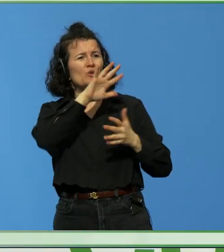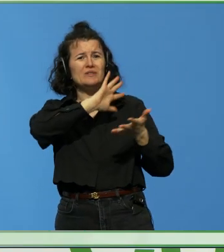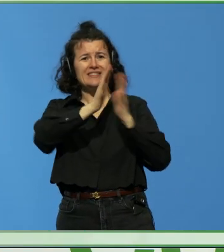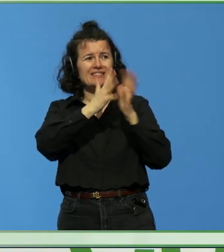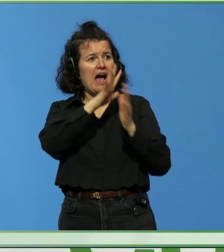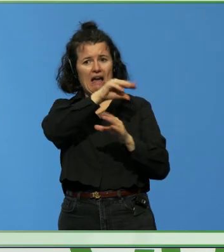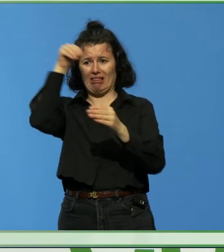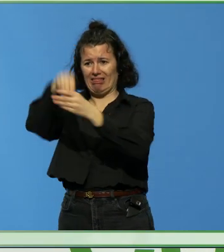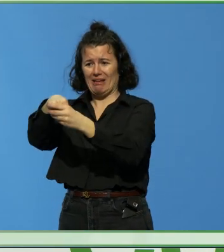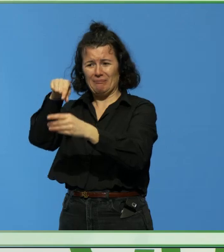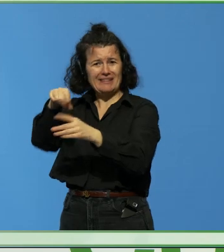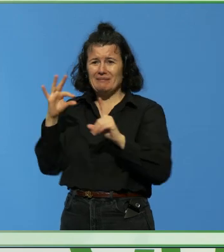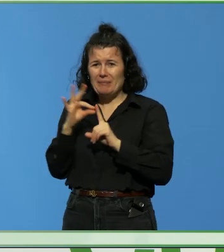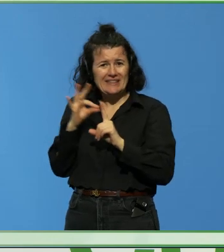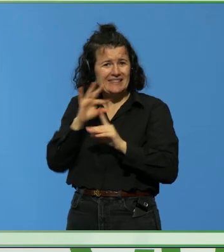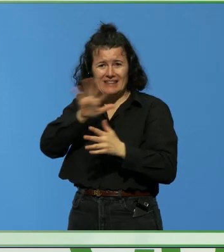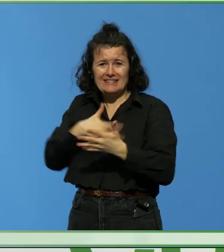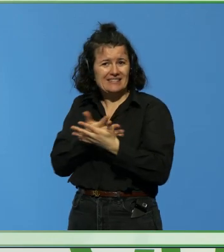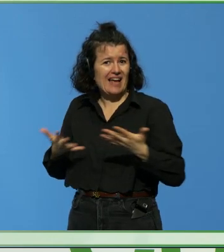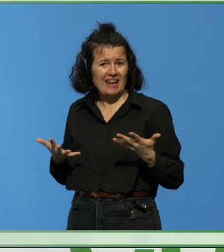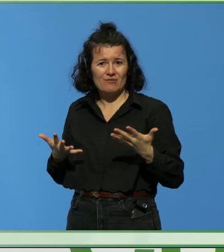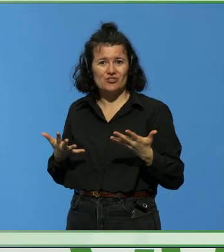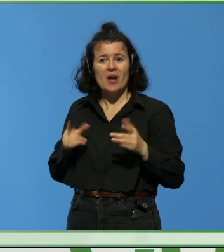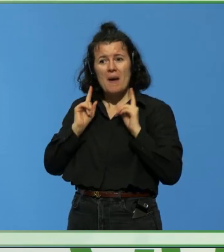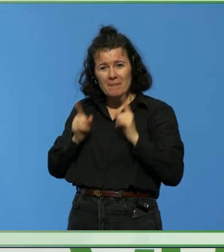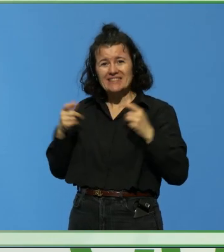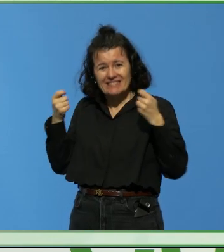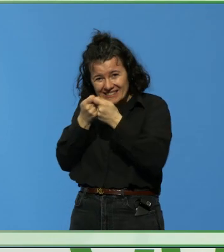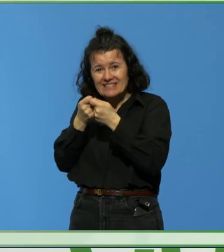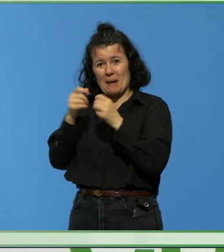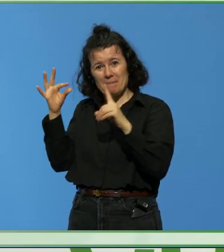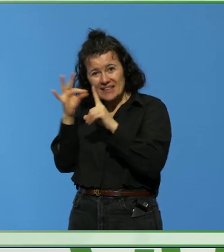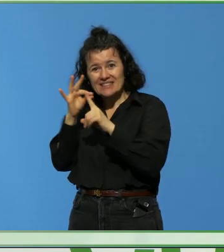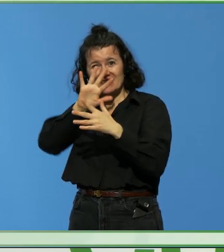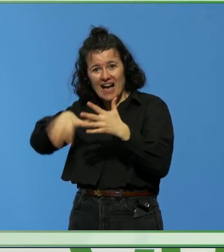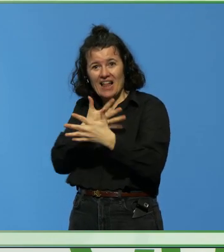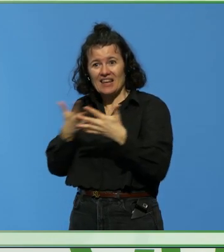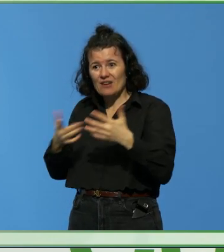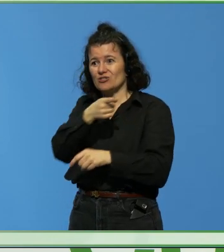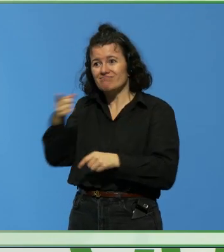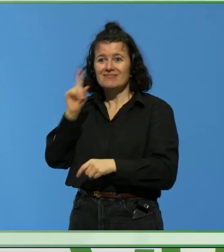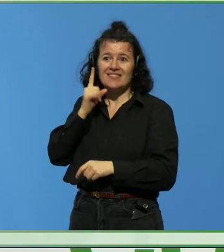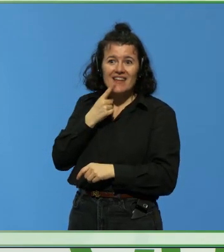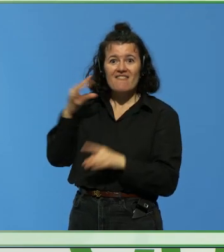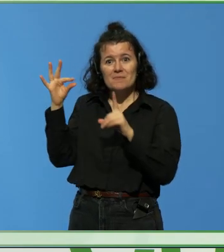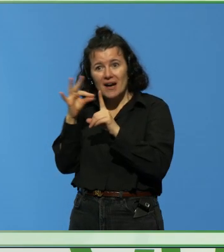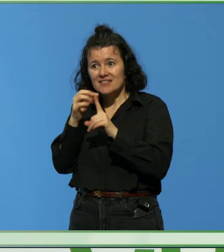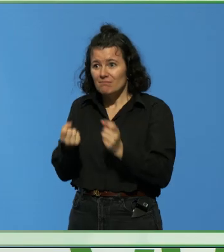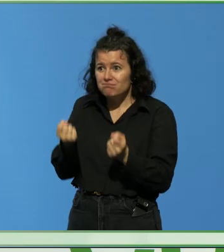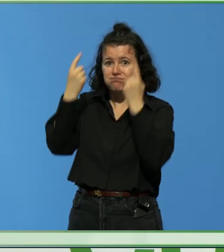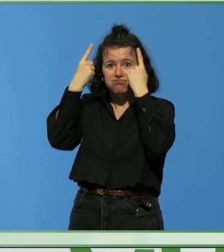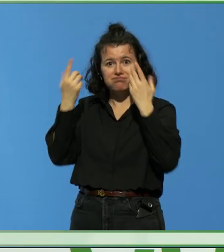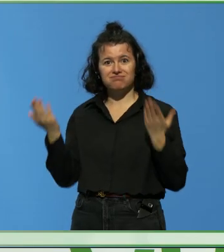how we could use that in our chatbot, and that information can be translated in a different systems.